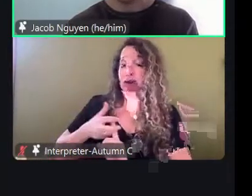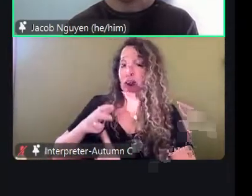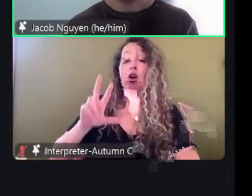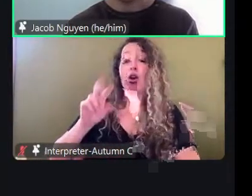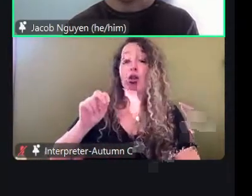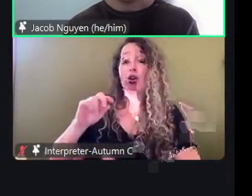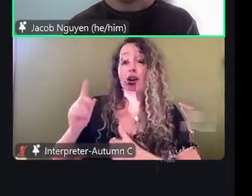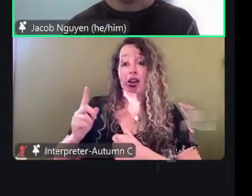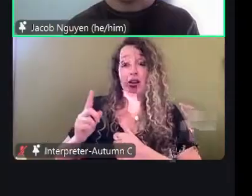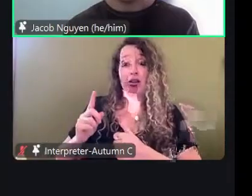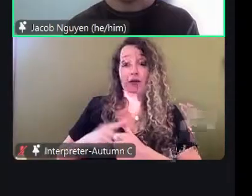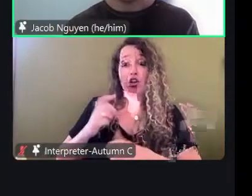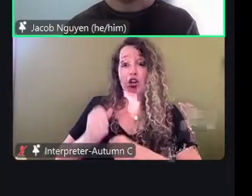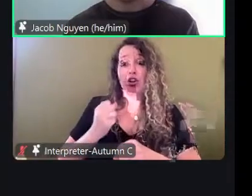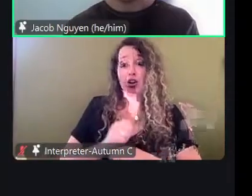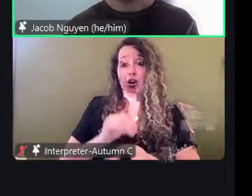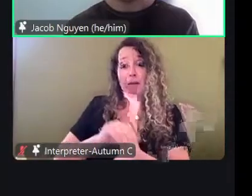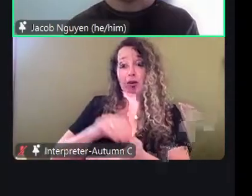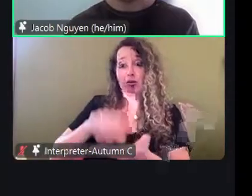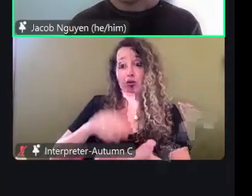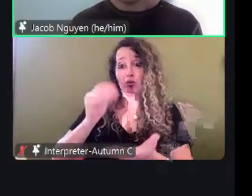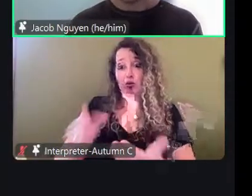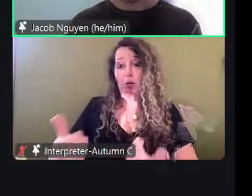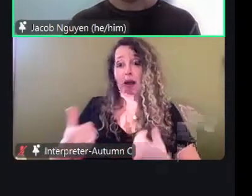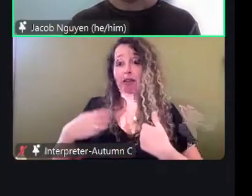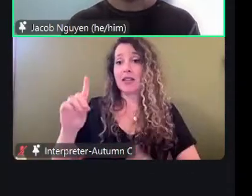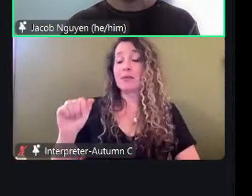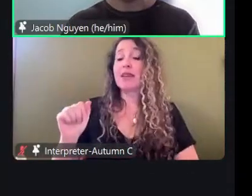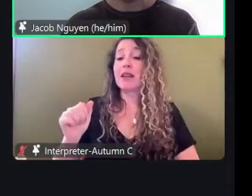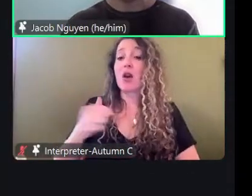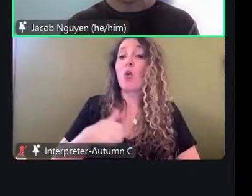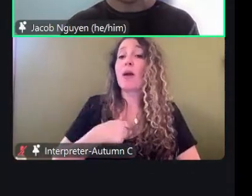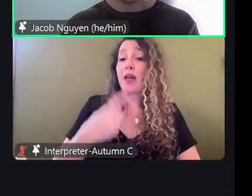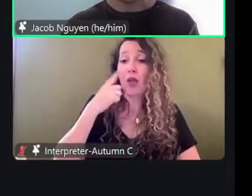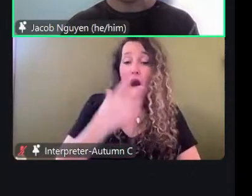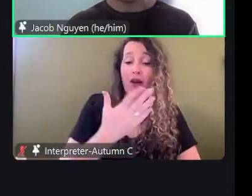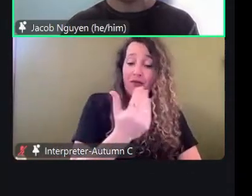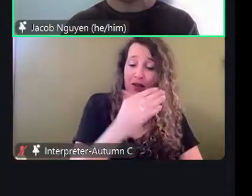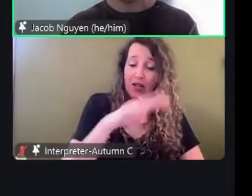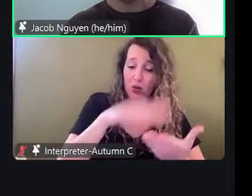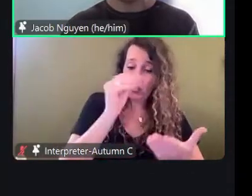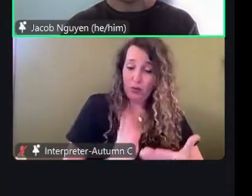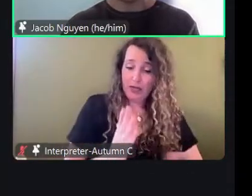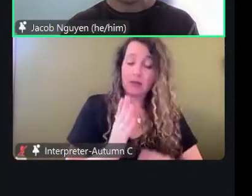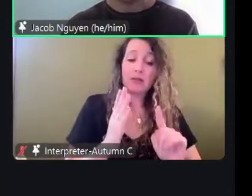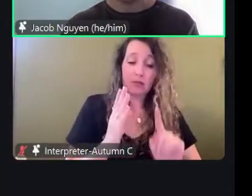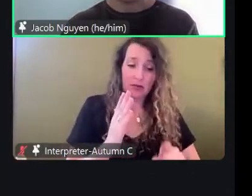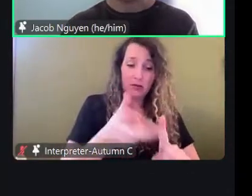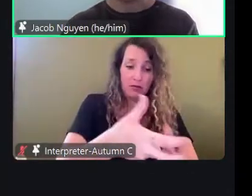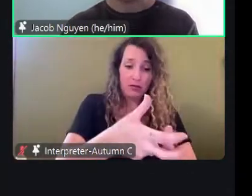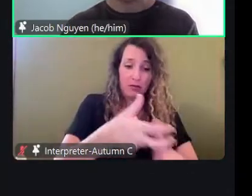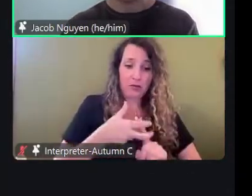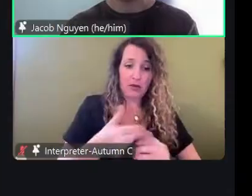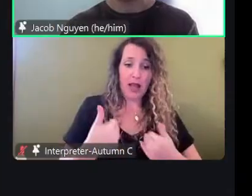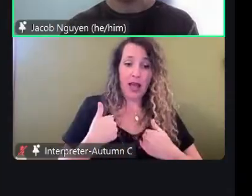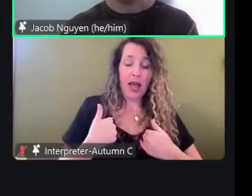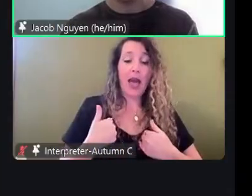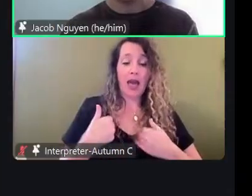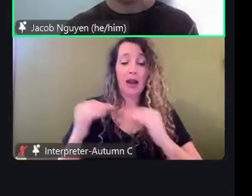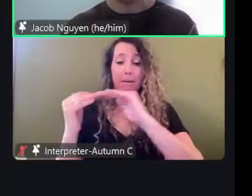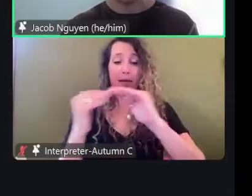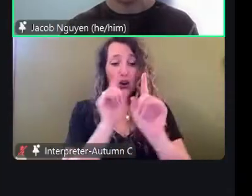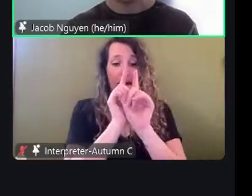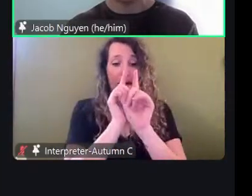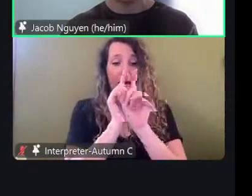with disabilities. And our hope was that we would recruit 15 students that did have peer mentors, and then also